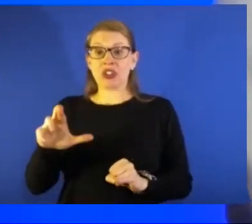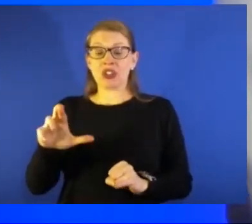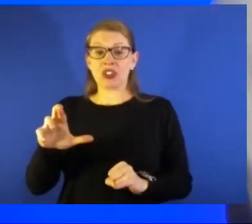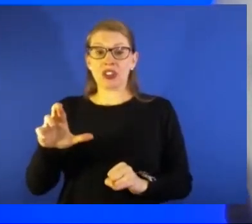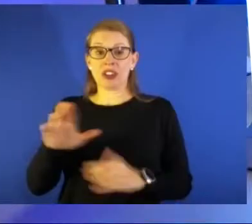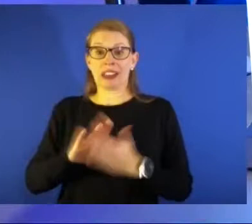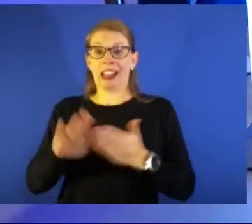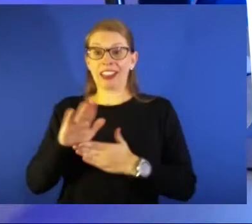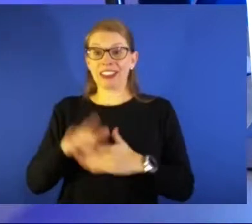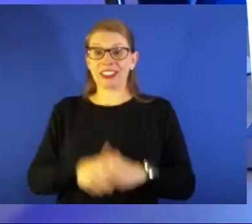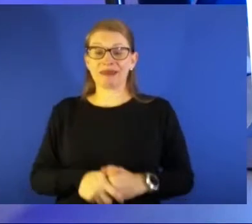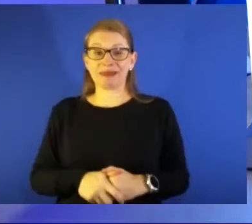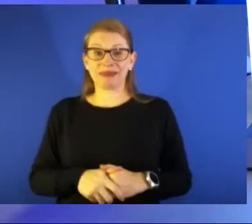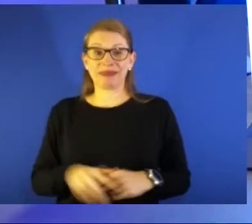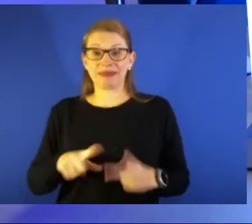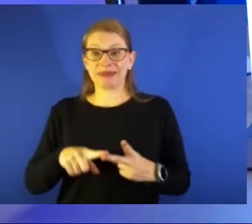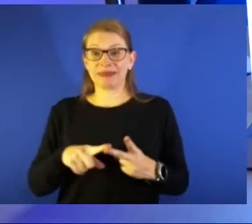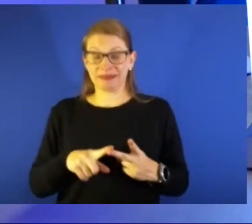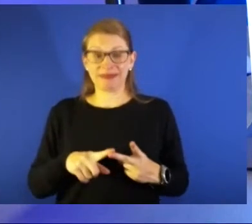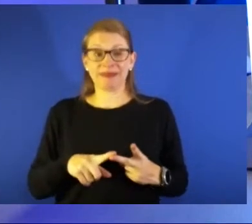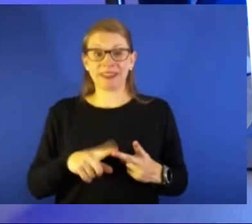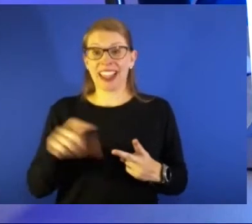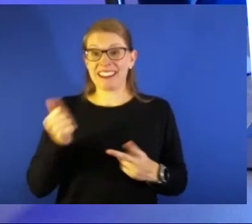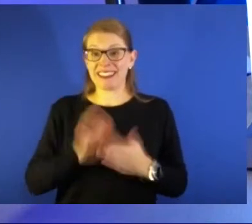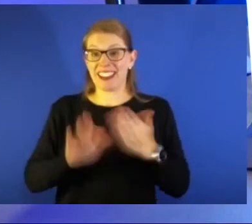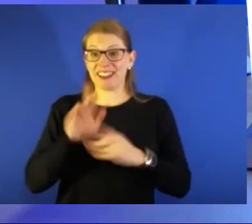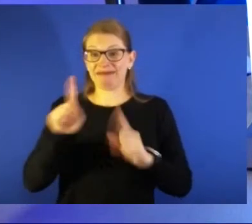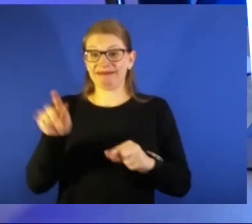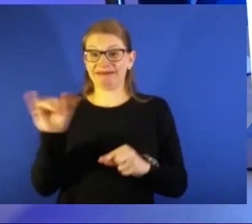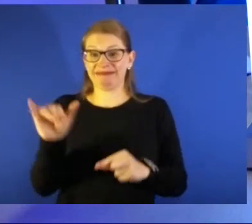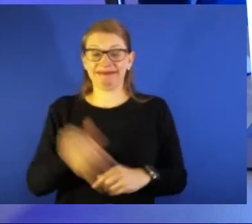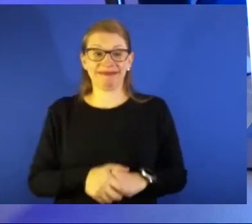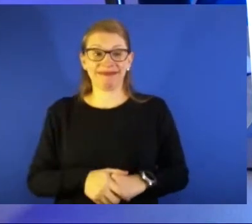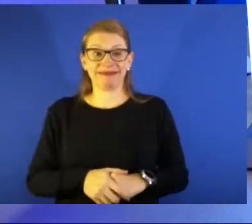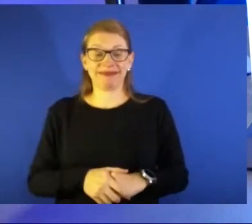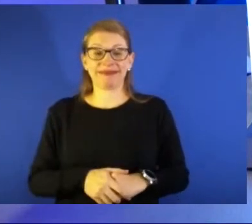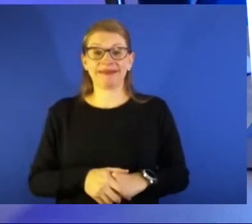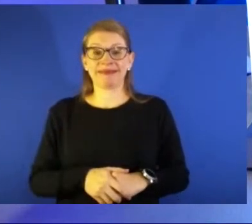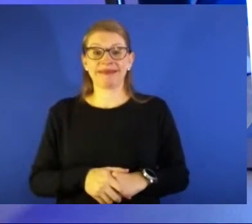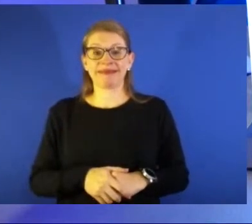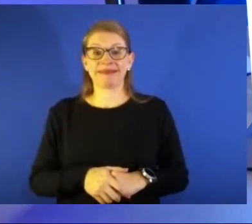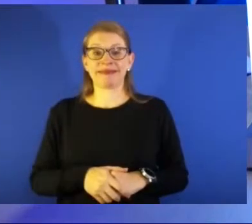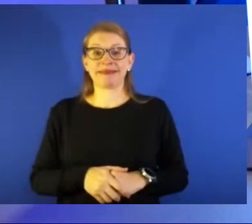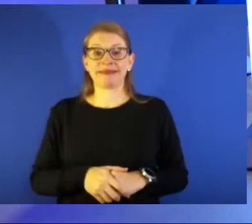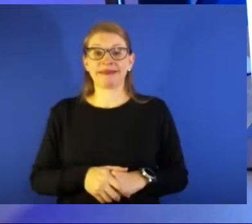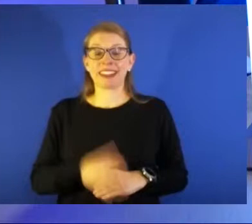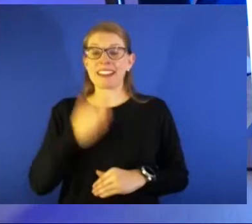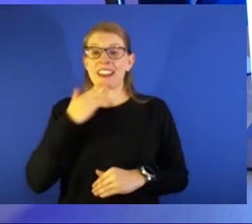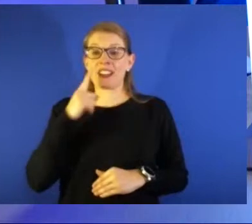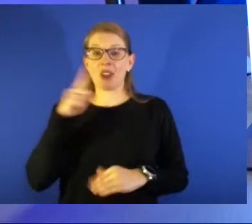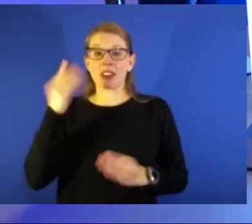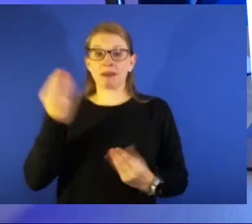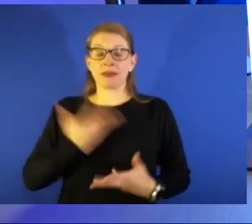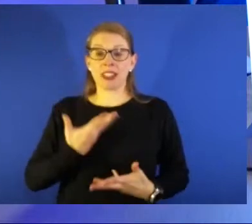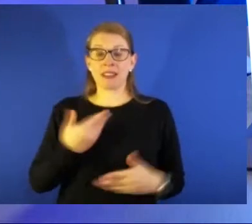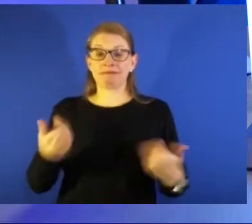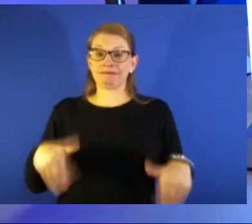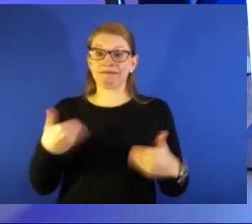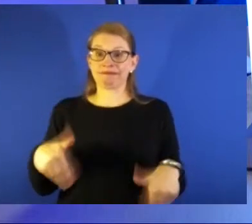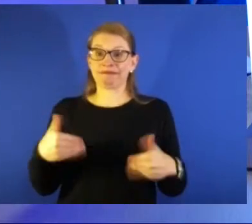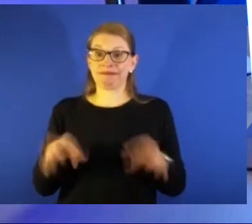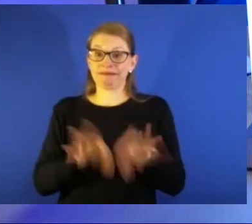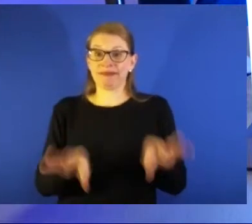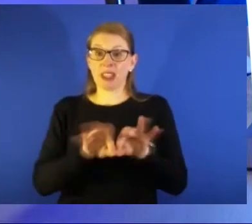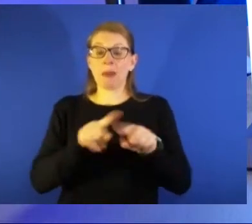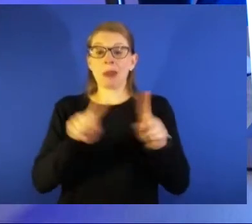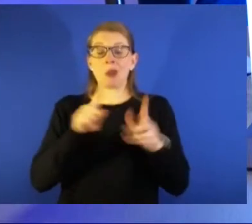shout outs to all those folks. Well, thank you for sharing. So, that's kind of a big darn deal, as we say. But you know what you're doing right now